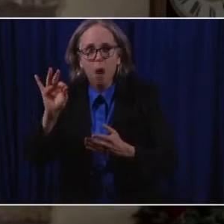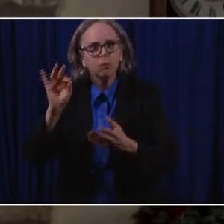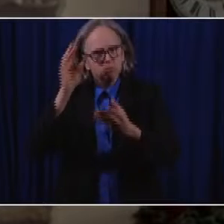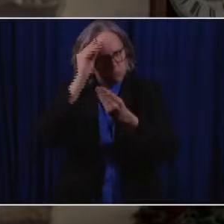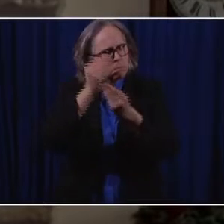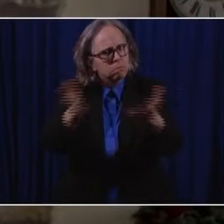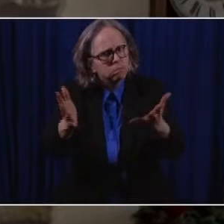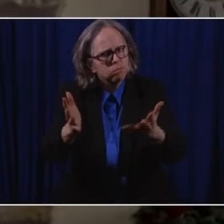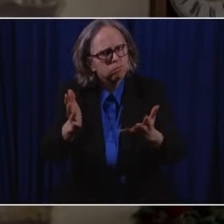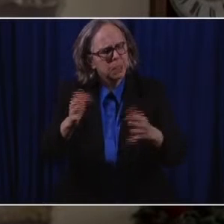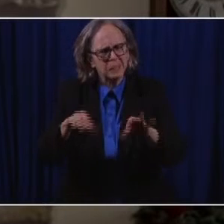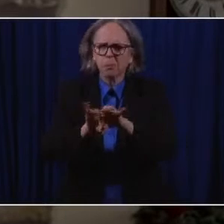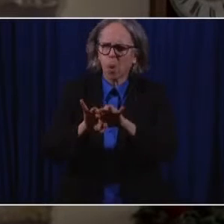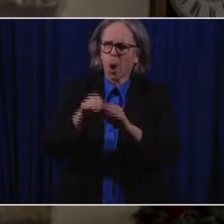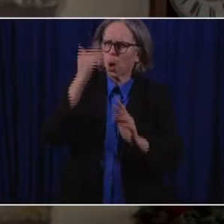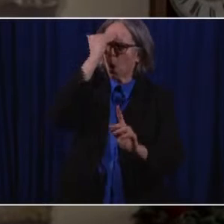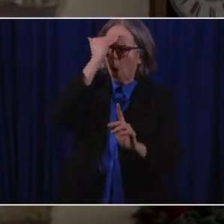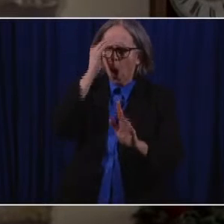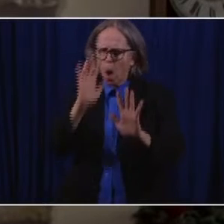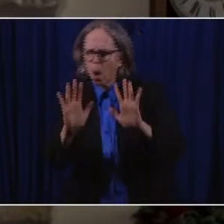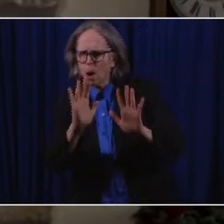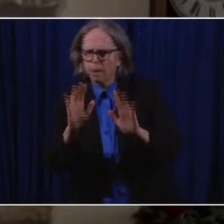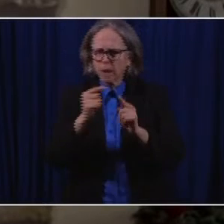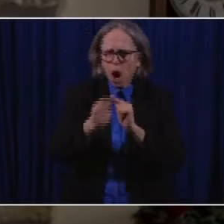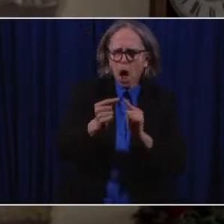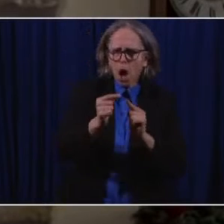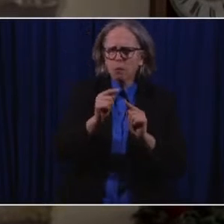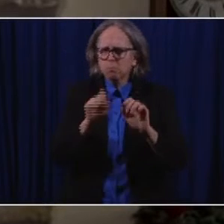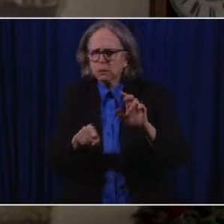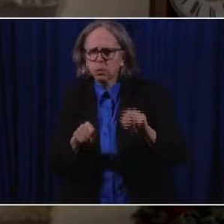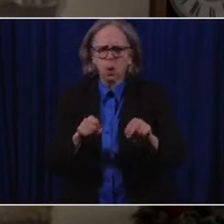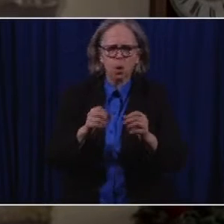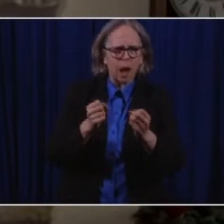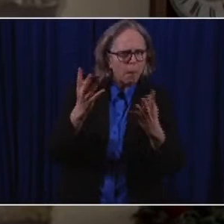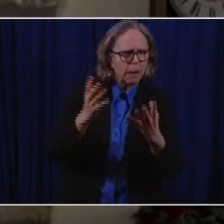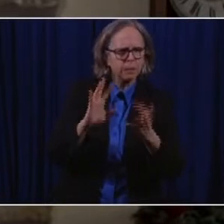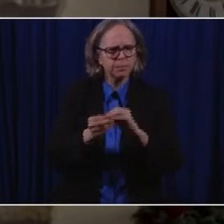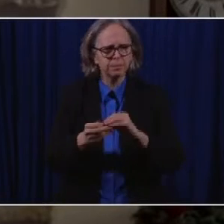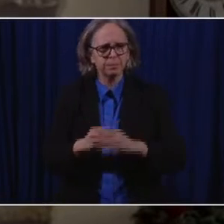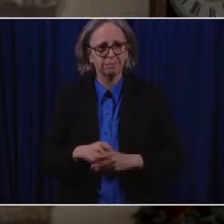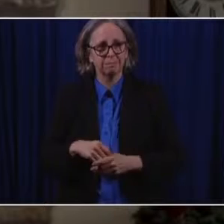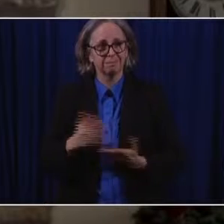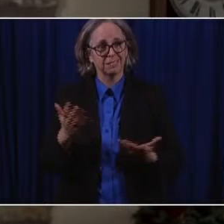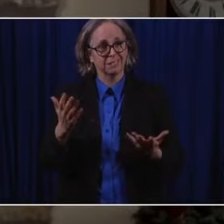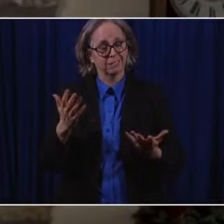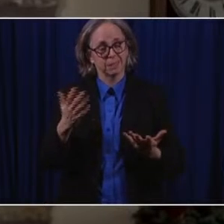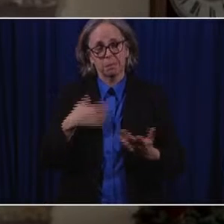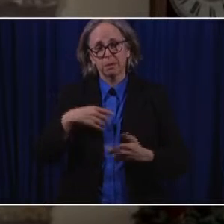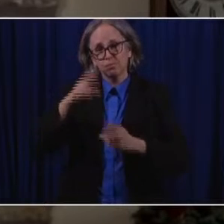though, with all due respect, that to promote not